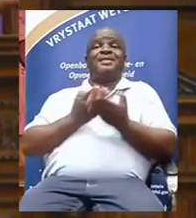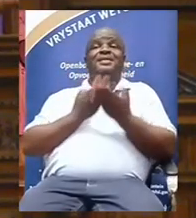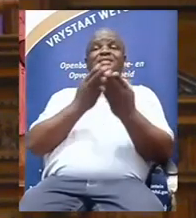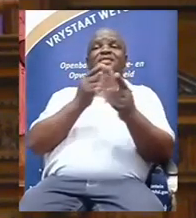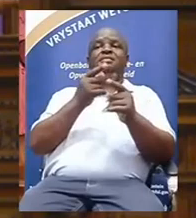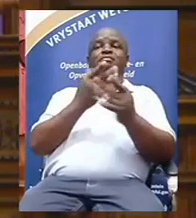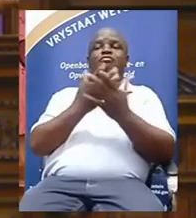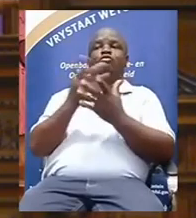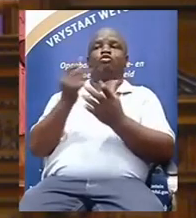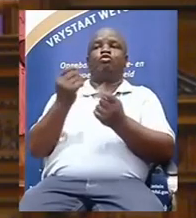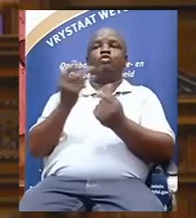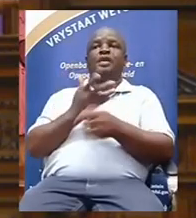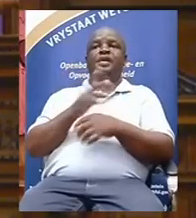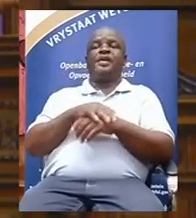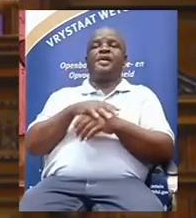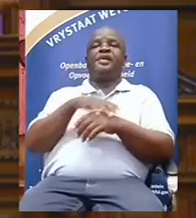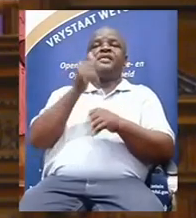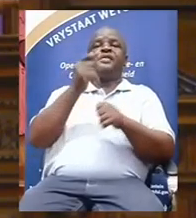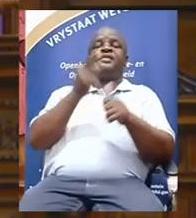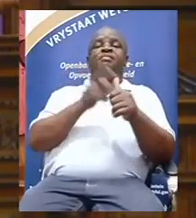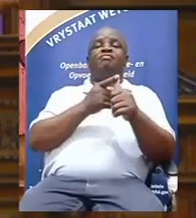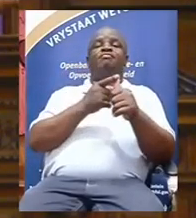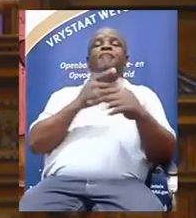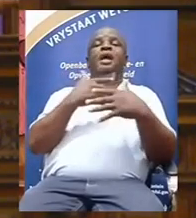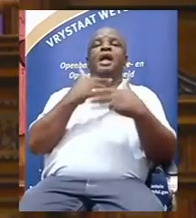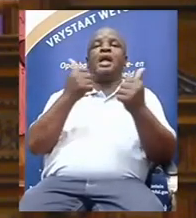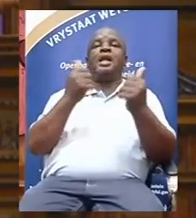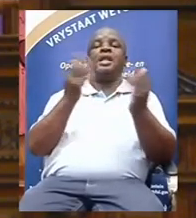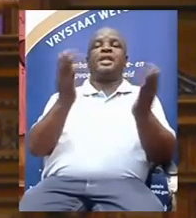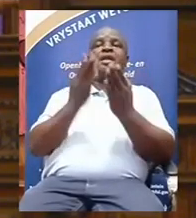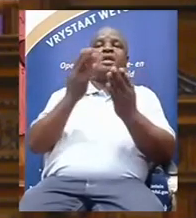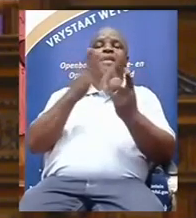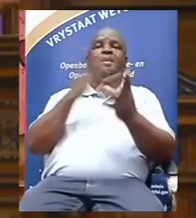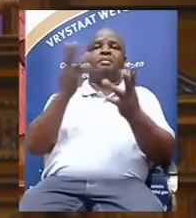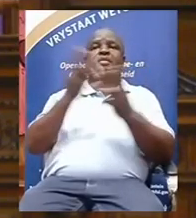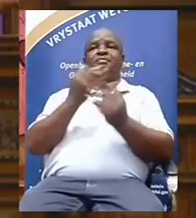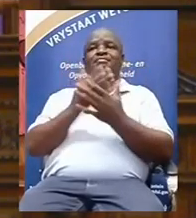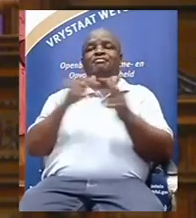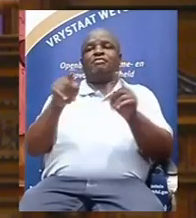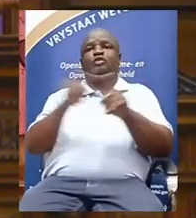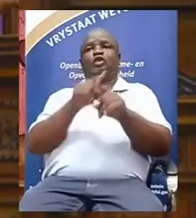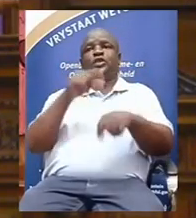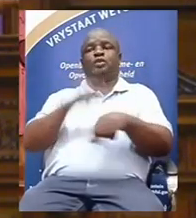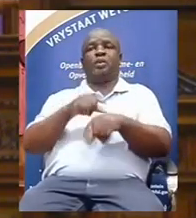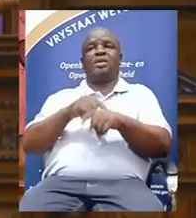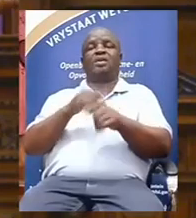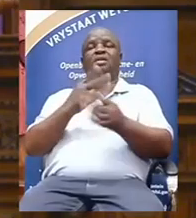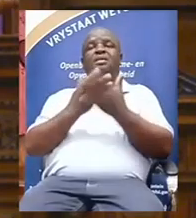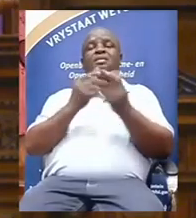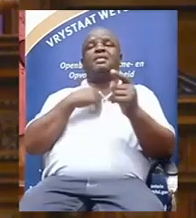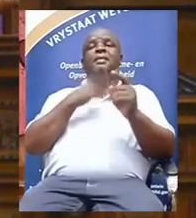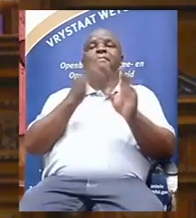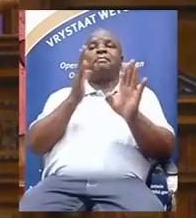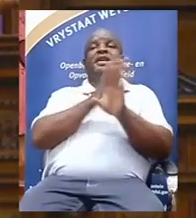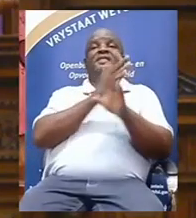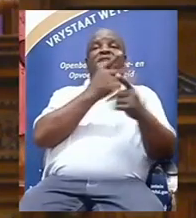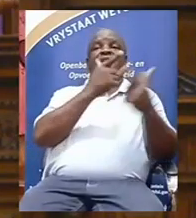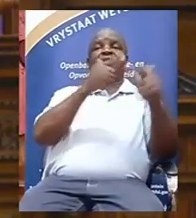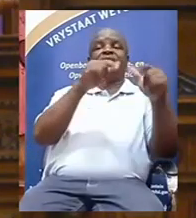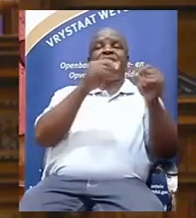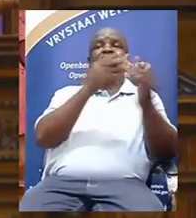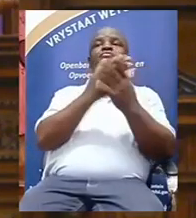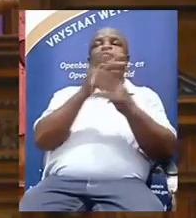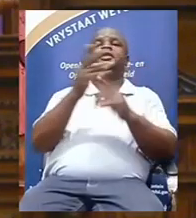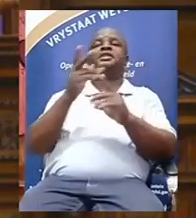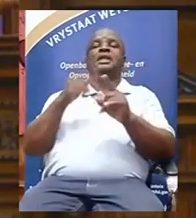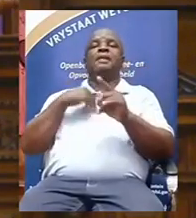be provided by healthcare professionals and providers in both the public and private healthcare facilities